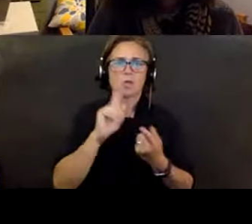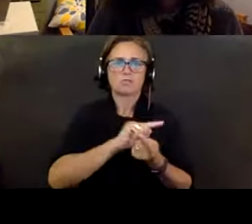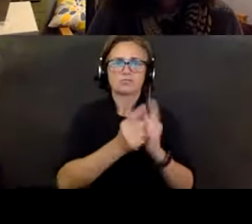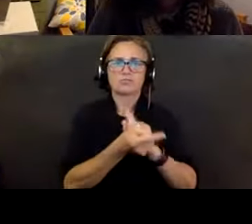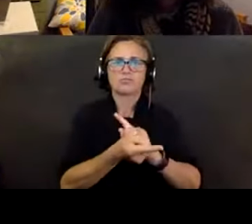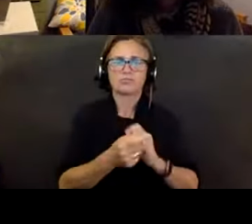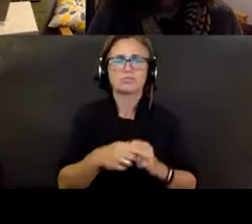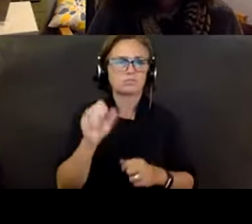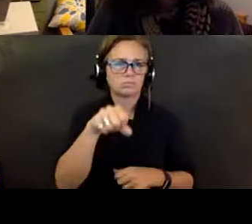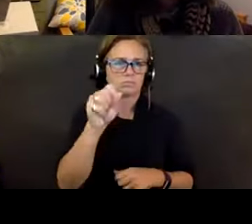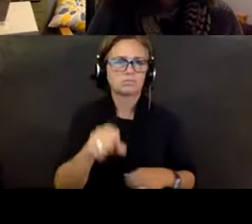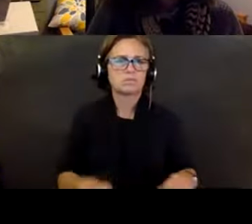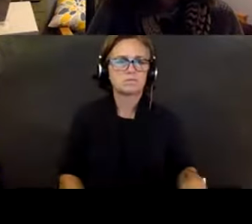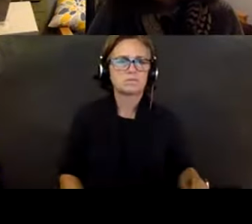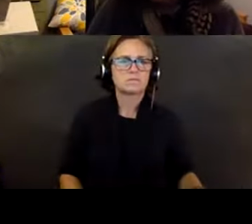Yes.